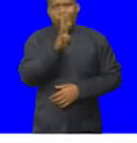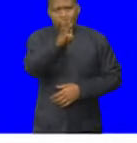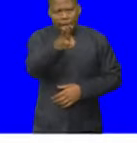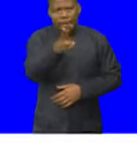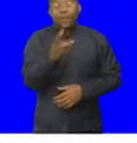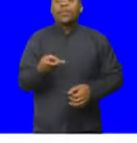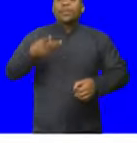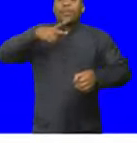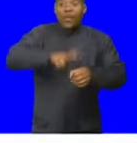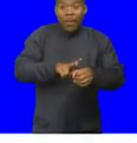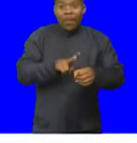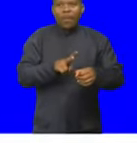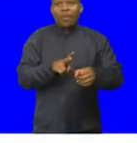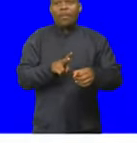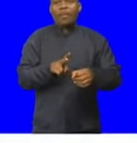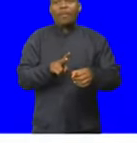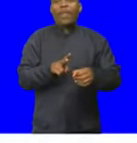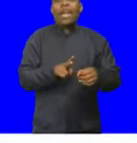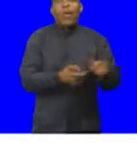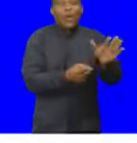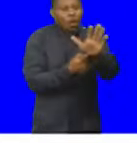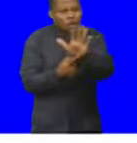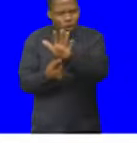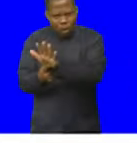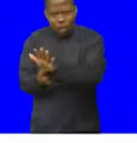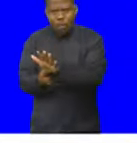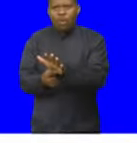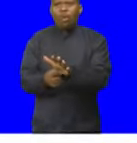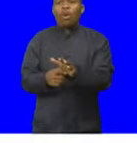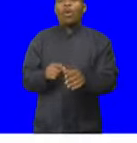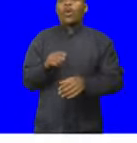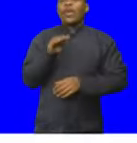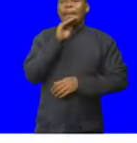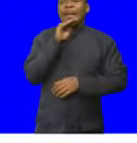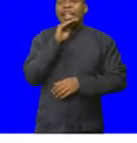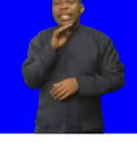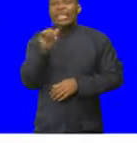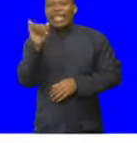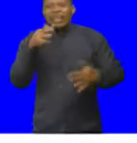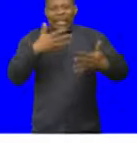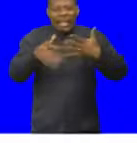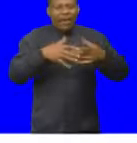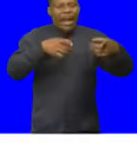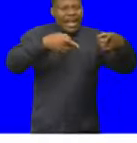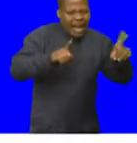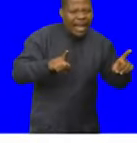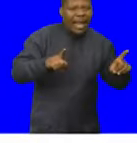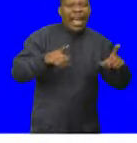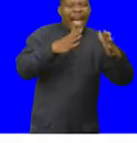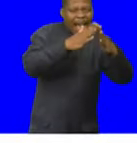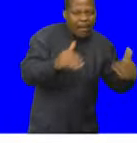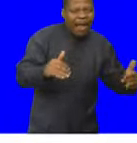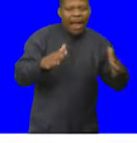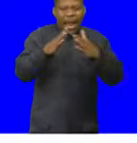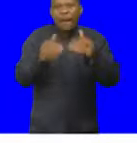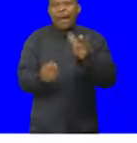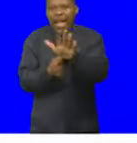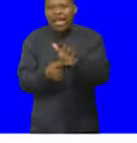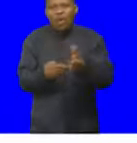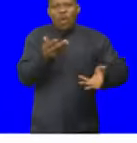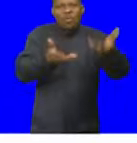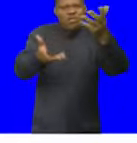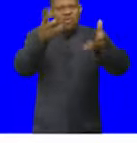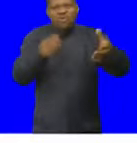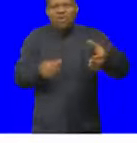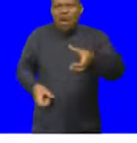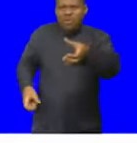ubuka khona kaunde ma demonstrations ebuka ukuthi kepha uma kunetehlakalo kuvelile lonke ihlobo didanga